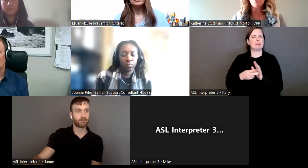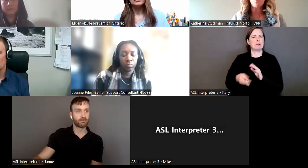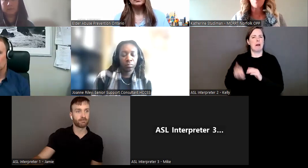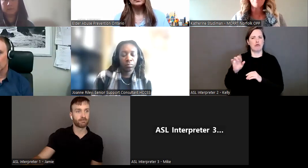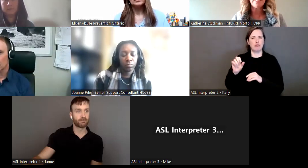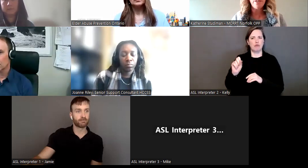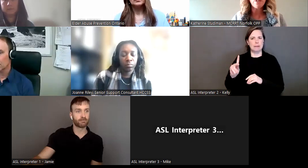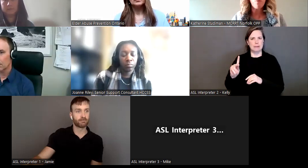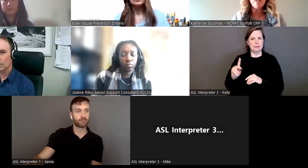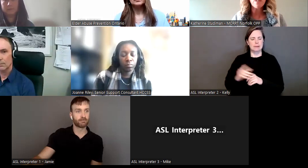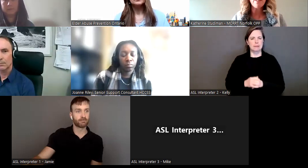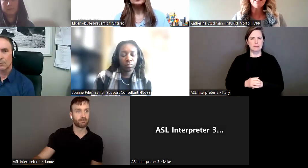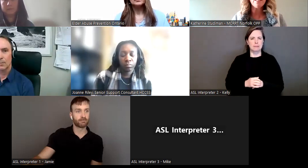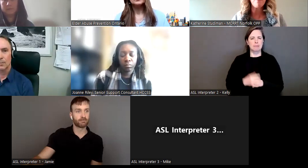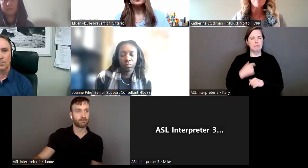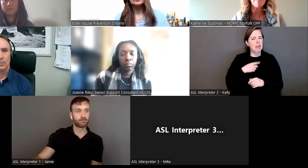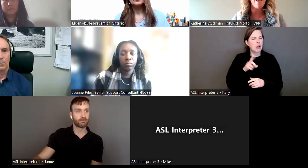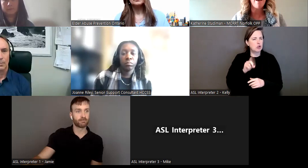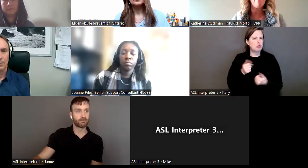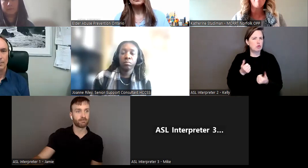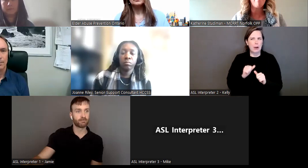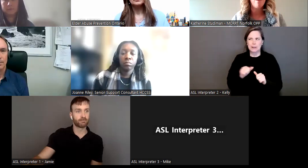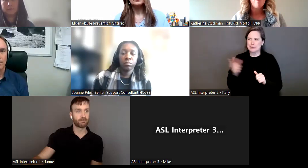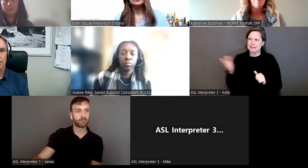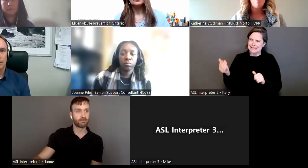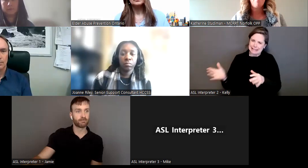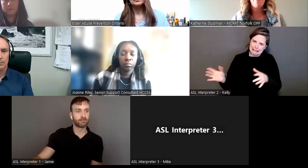connections to our senior support services, because they have